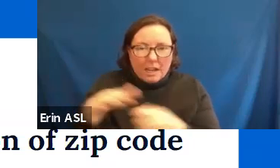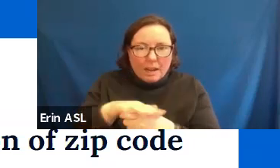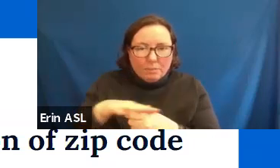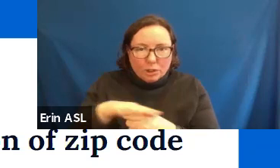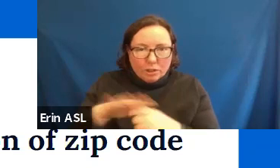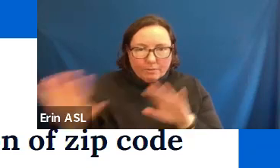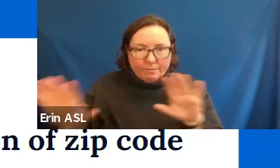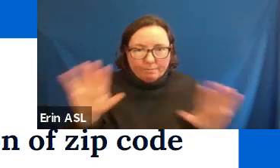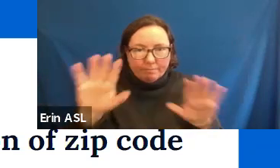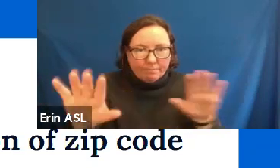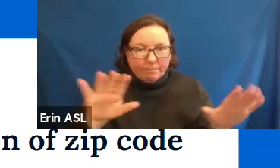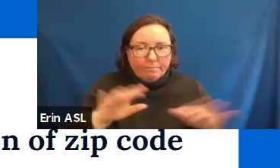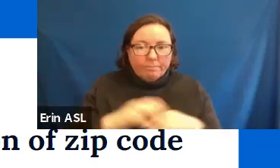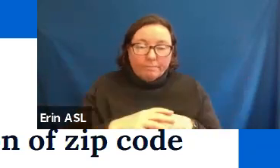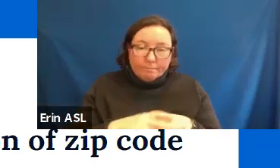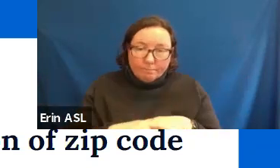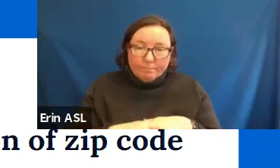and they are then